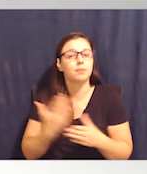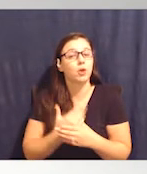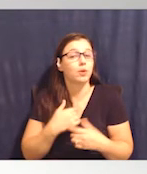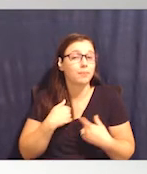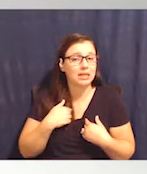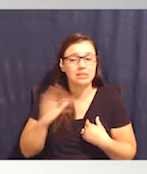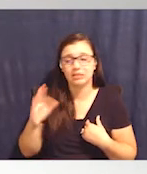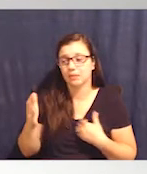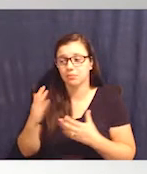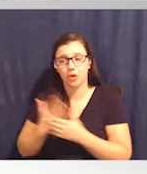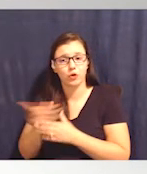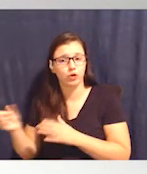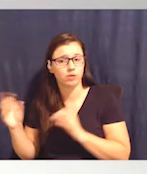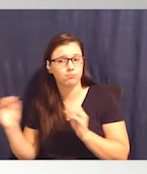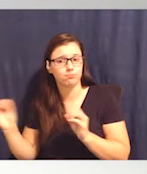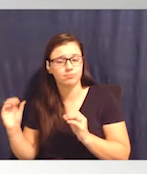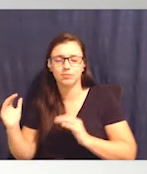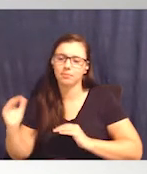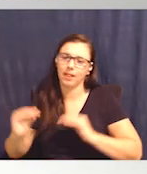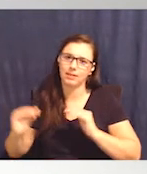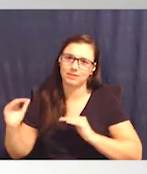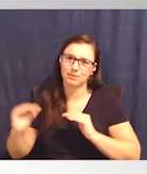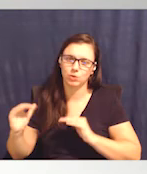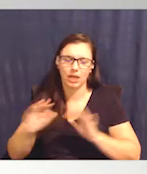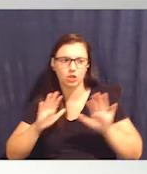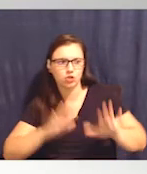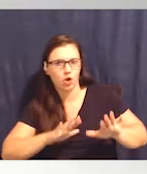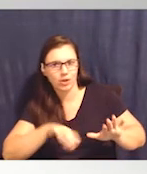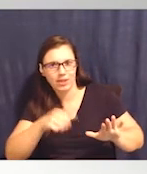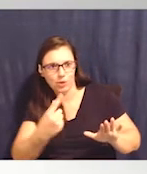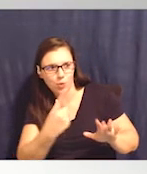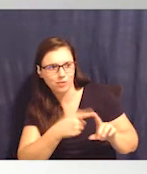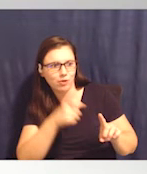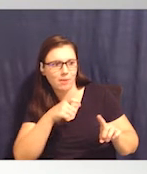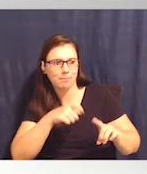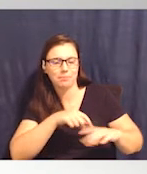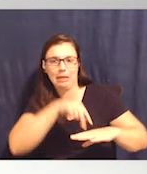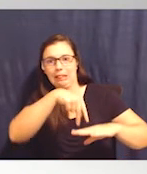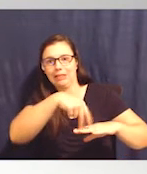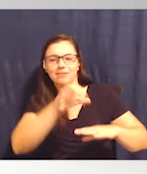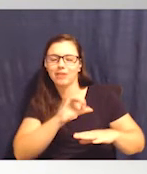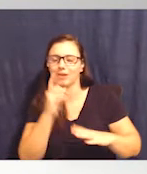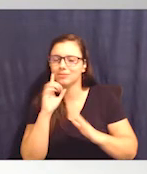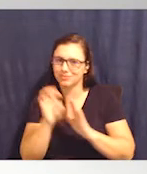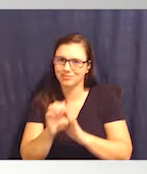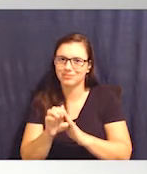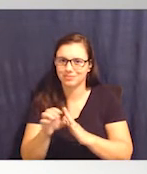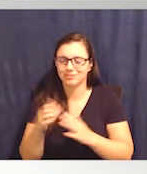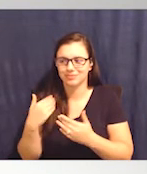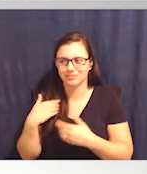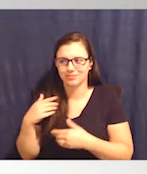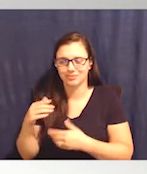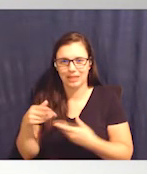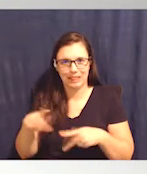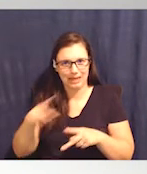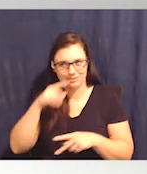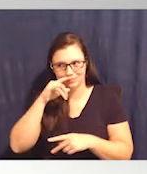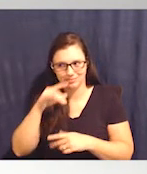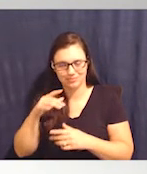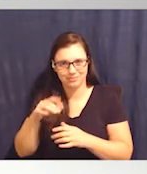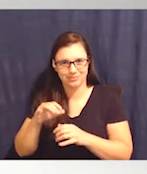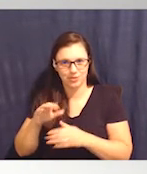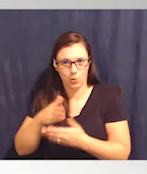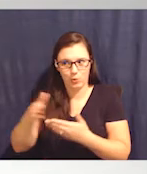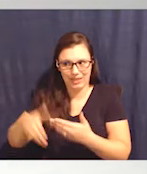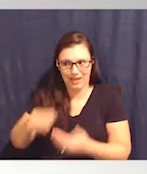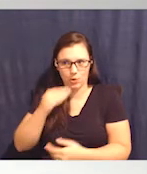can talk the other one down off cliffs, like letting Ian spend the weekend at home for the first time by himself. Because I was